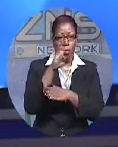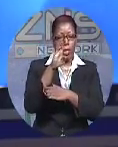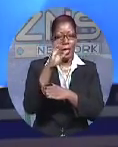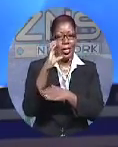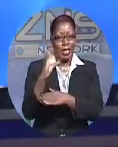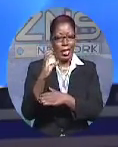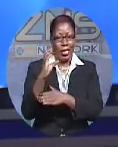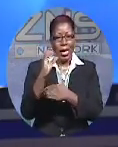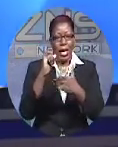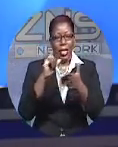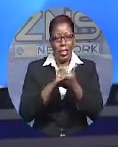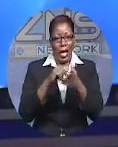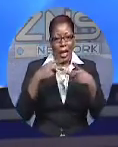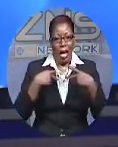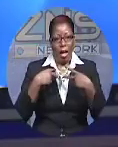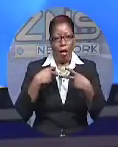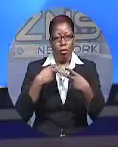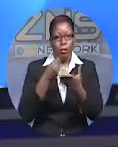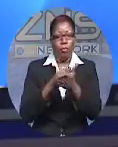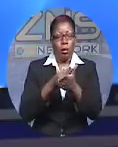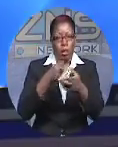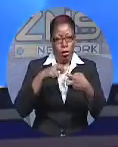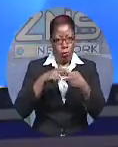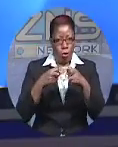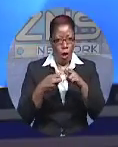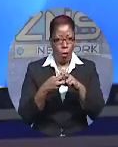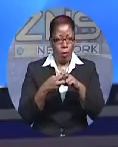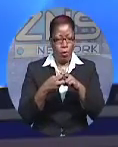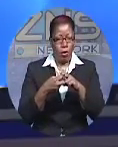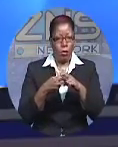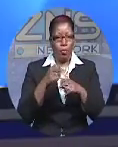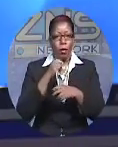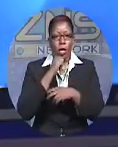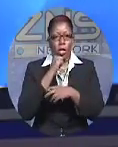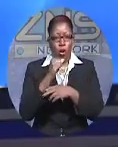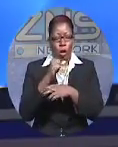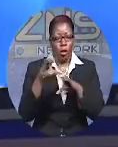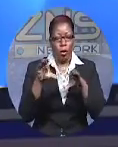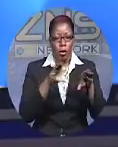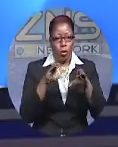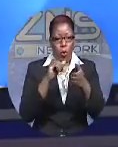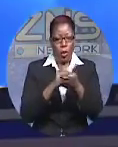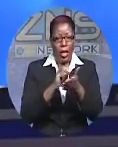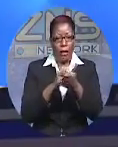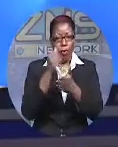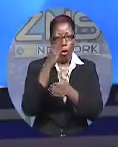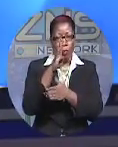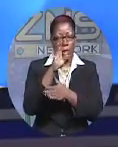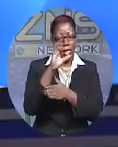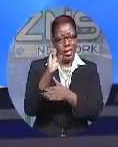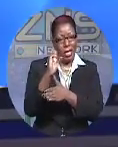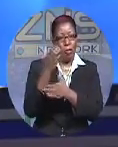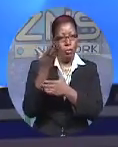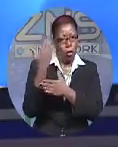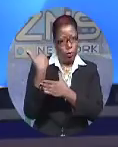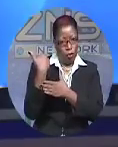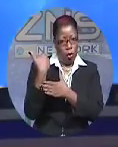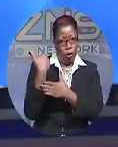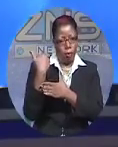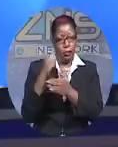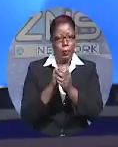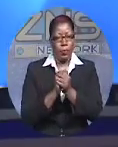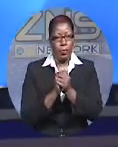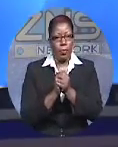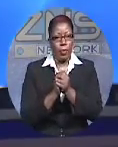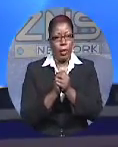financially strapped, when it didn't do the same for BTC when it was being liberalized. The Prime Minister said he doesn't believe Cash has all the facts on the